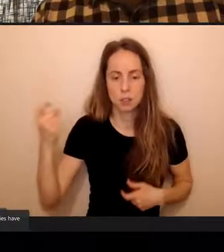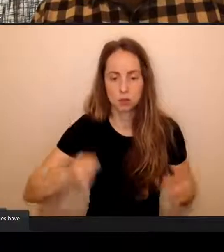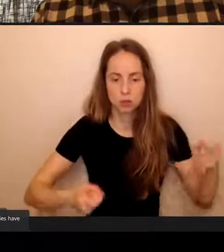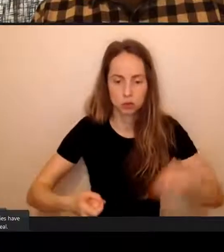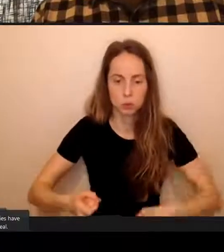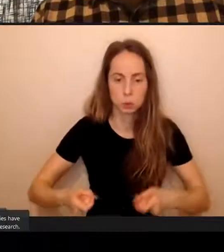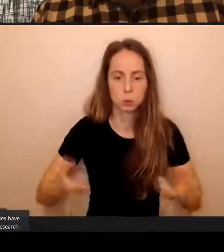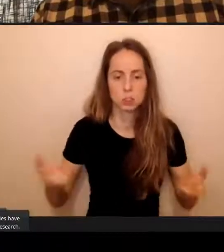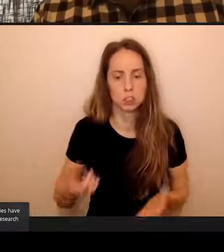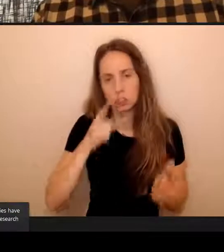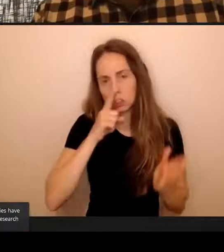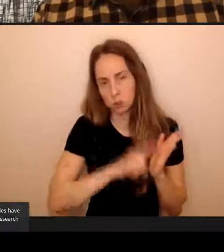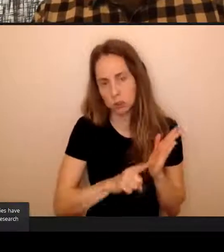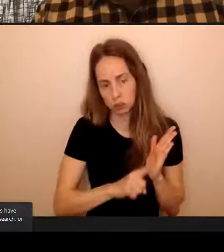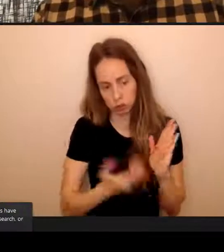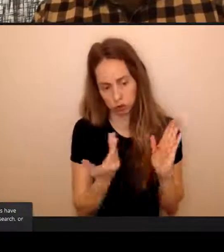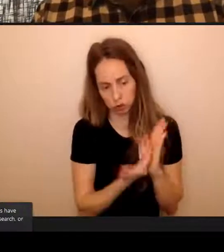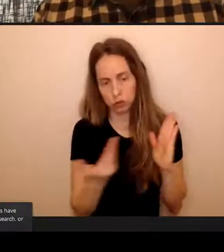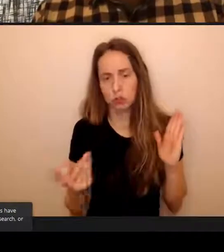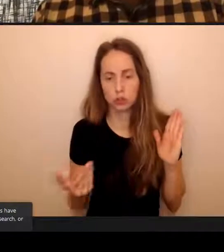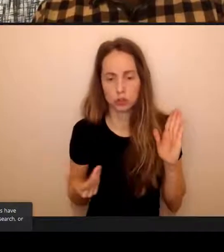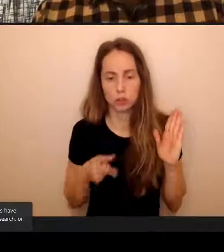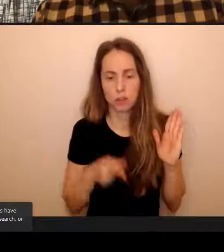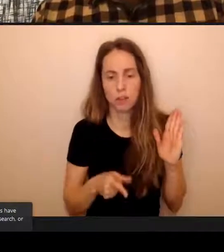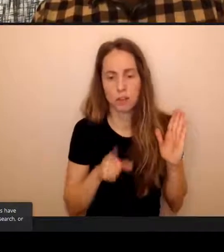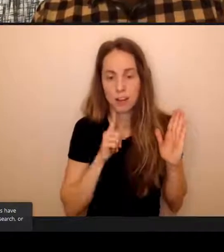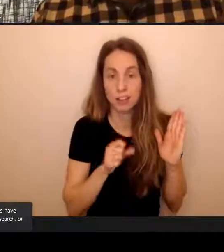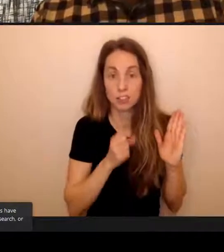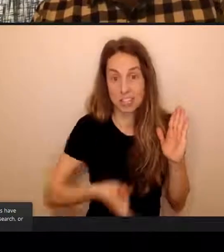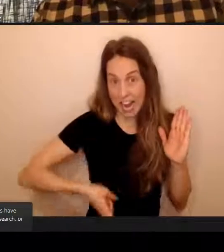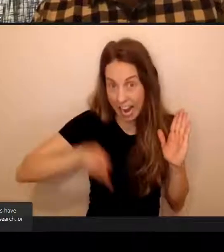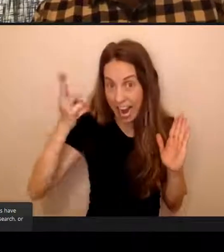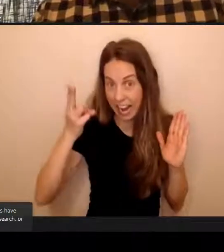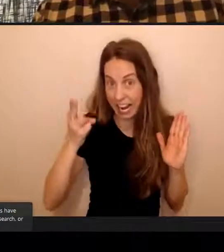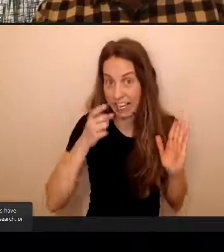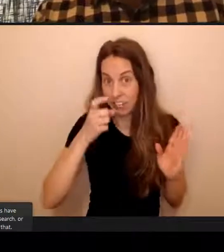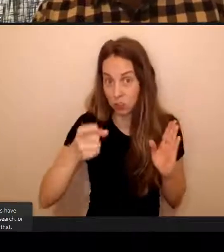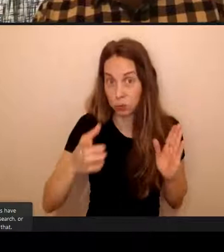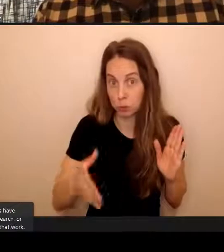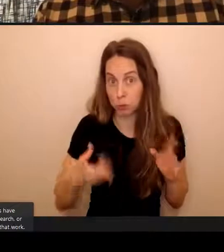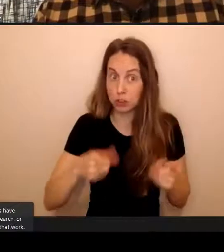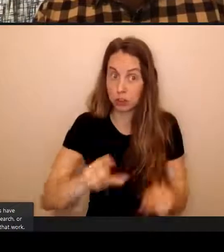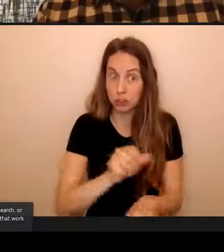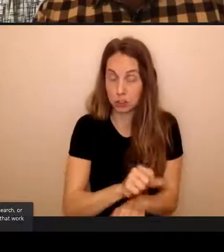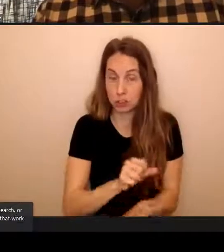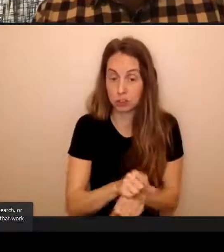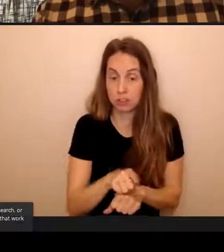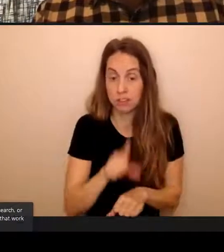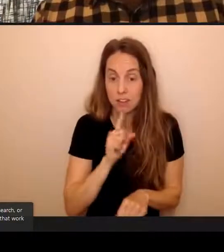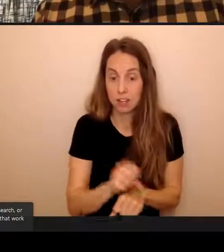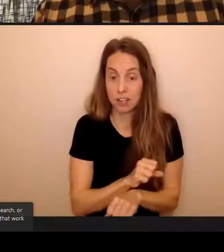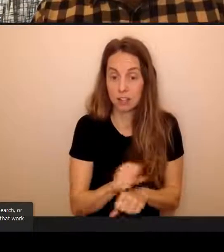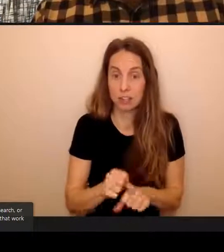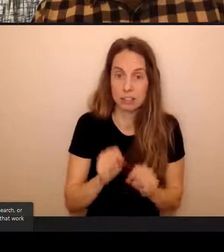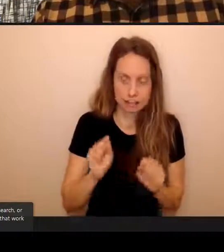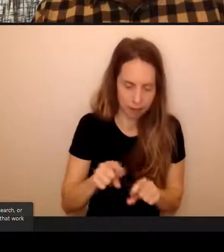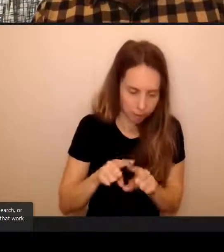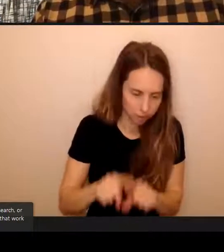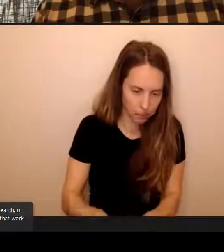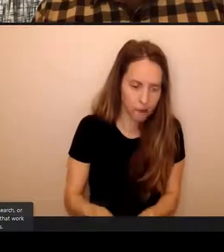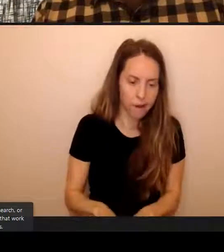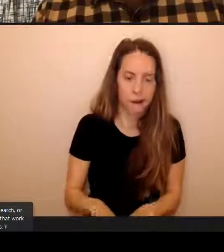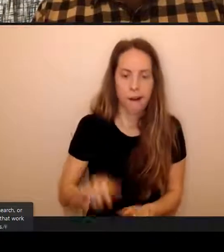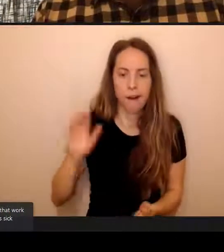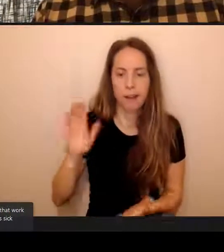the research. They're actually, high contributors at work. They're actually highly reliable. They take less